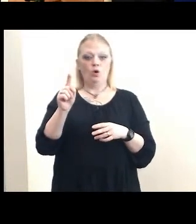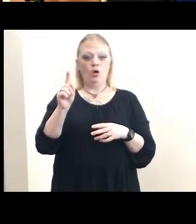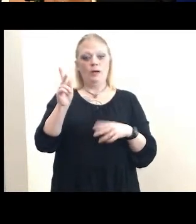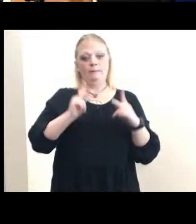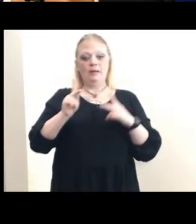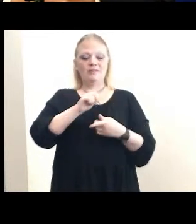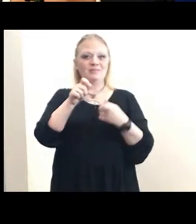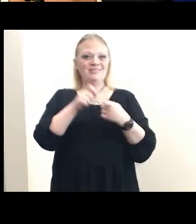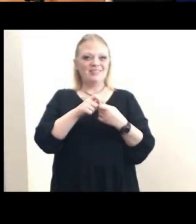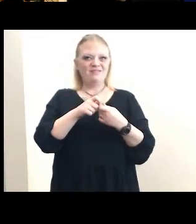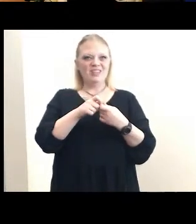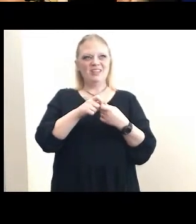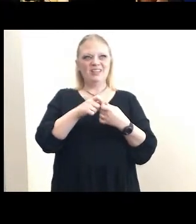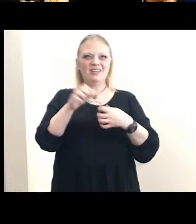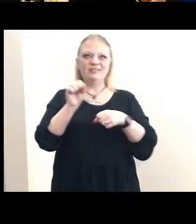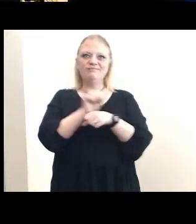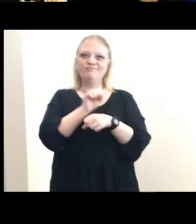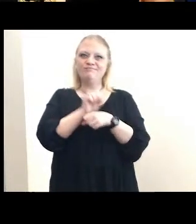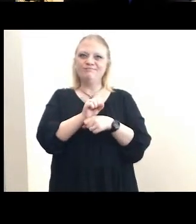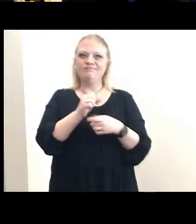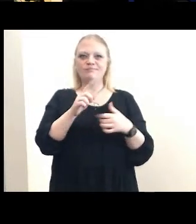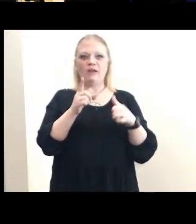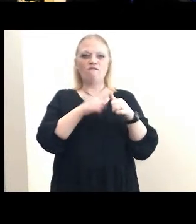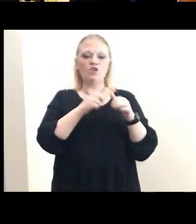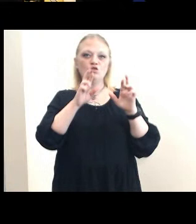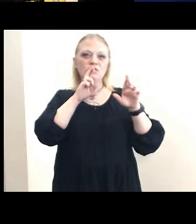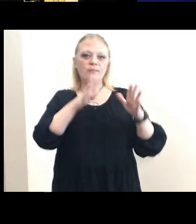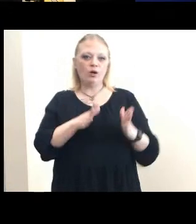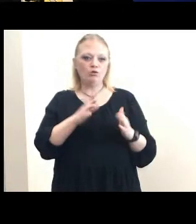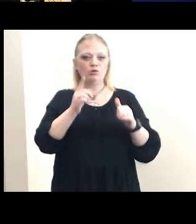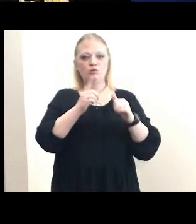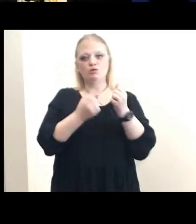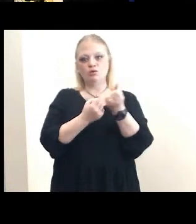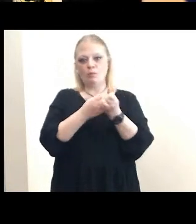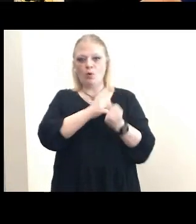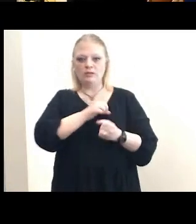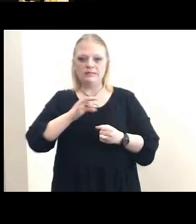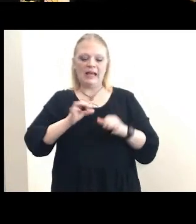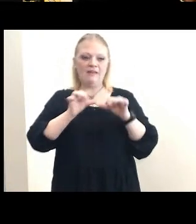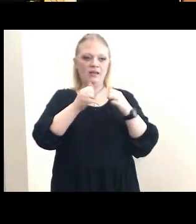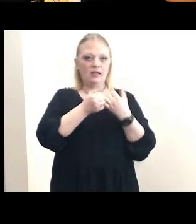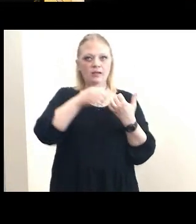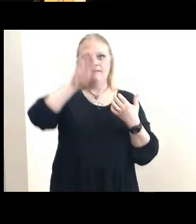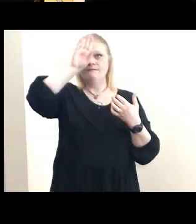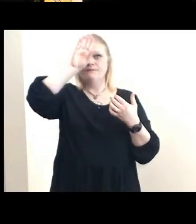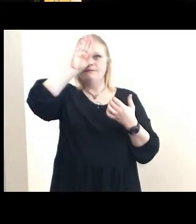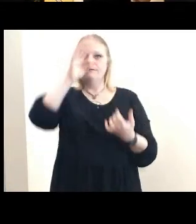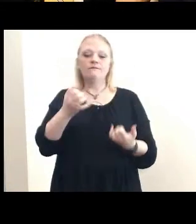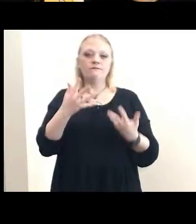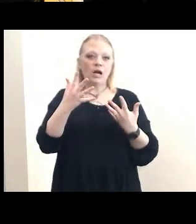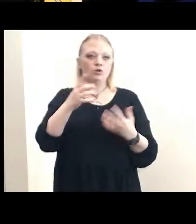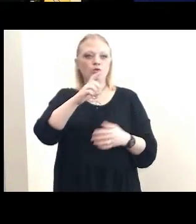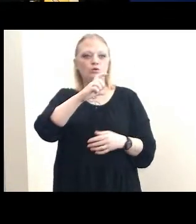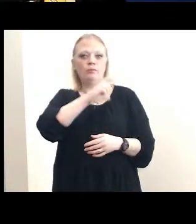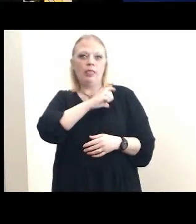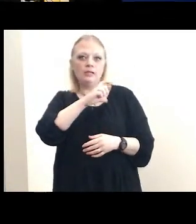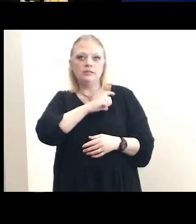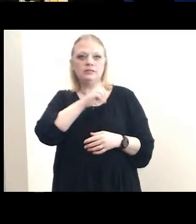particular occupations. First responders and support staff of first responding agencies, including fire service,